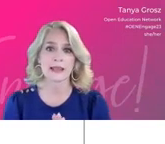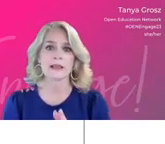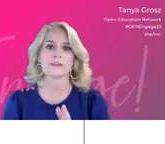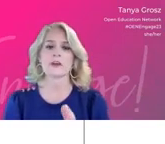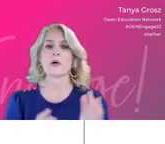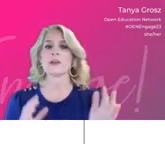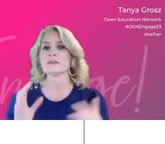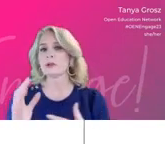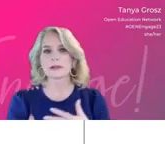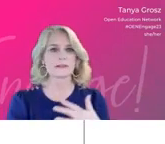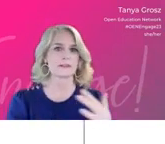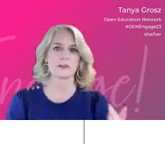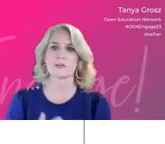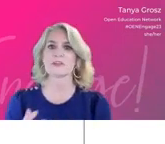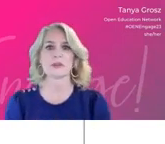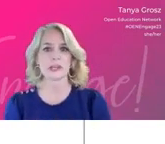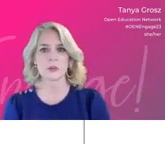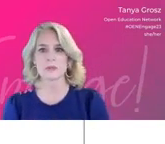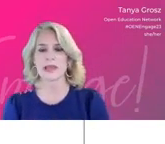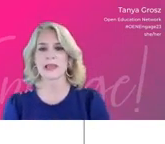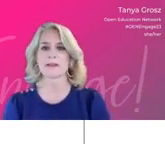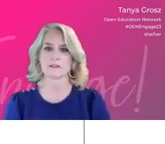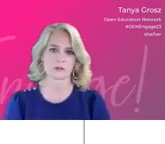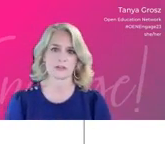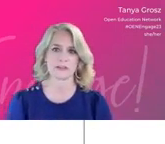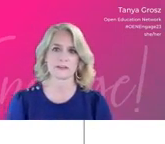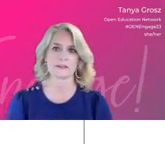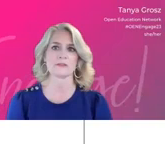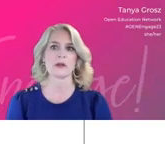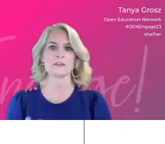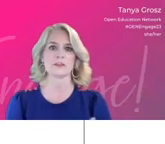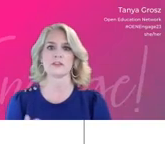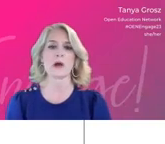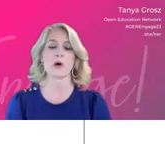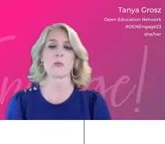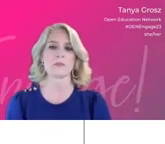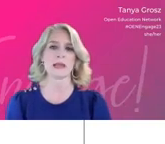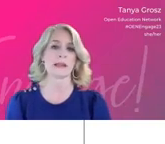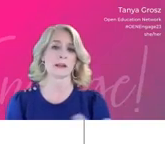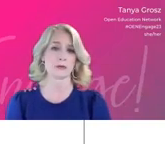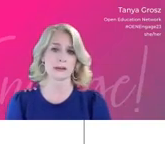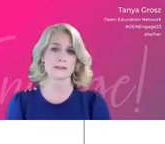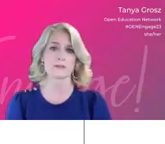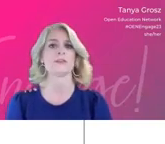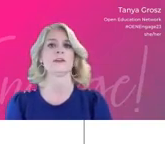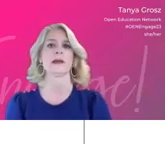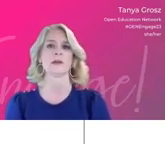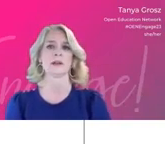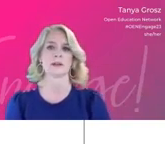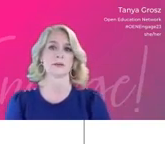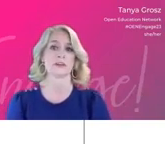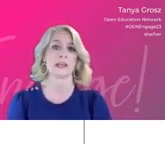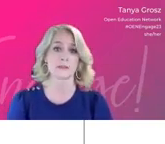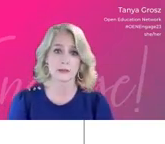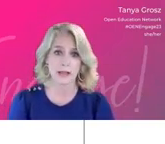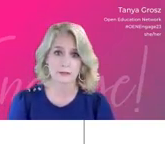DEI. So exploring the synergy between Open Ped and social justice, as well as to show how Open Ped can increase diversity, equity,